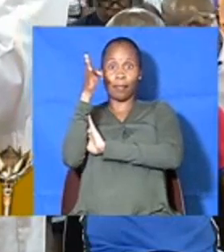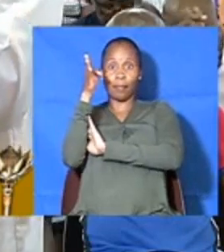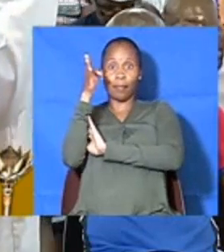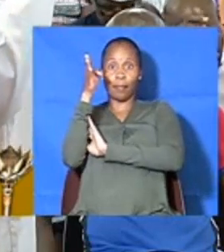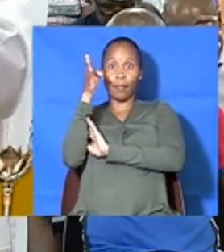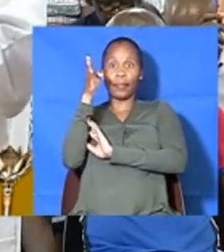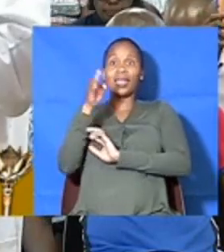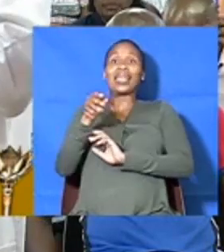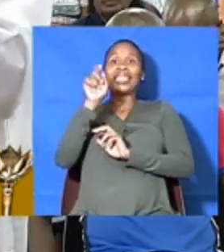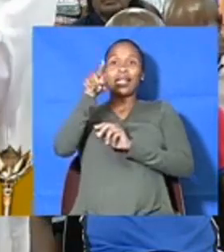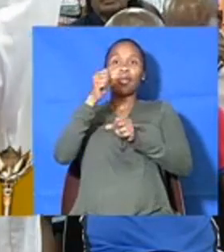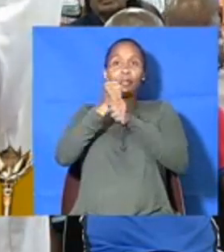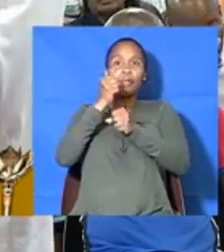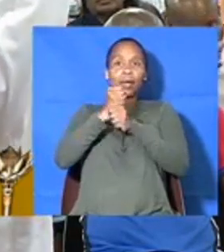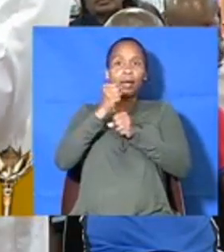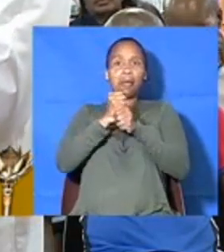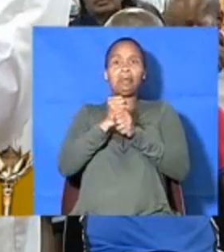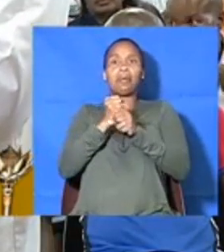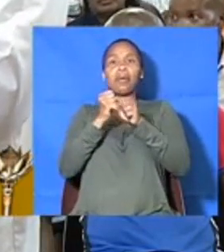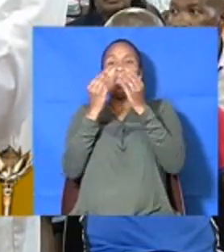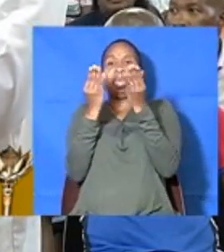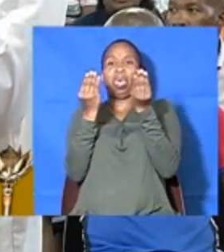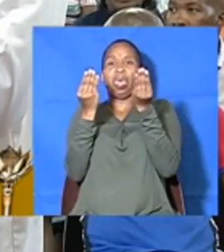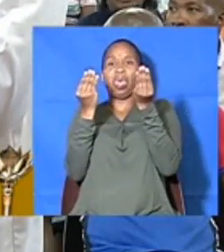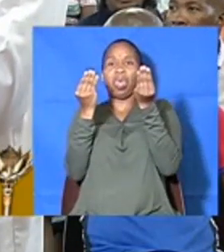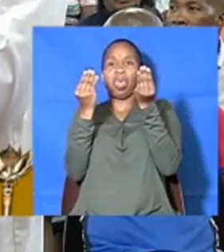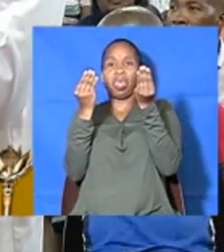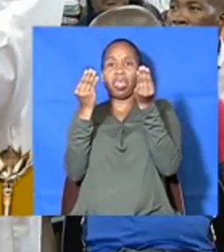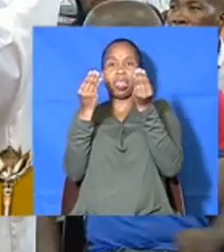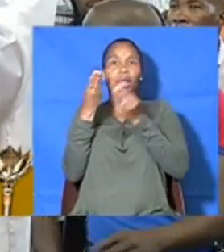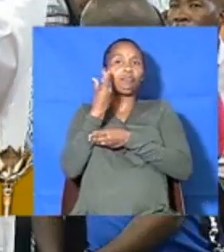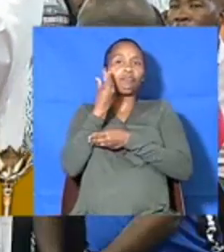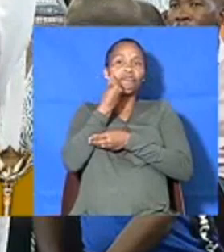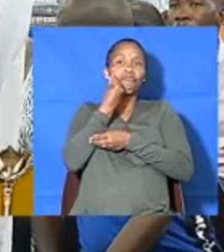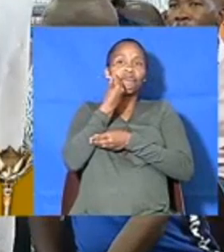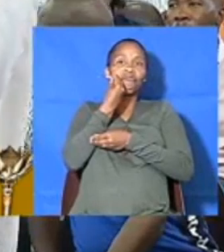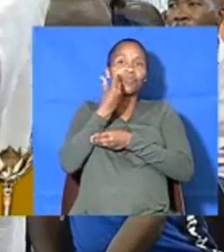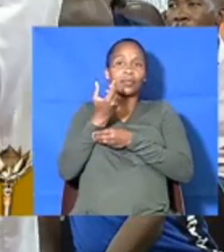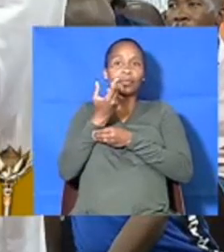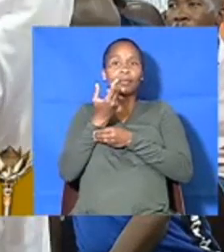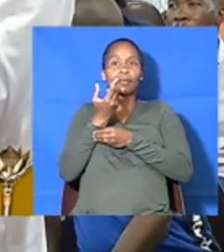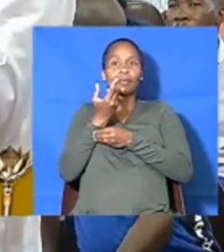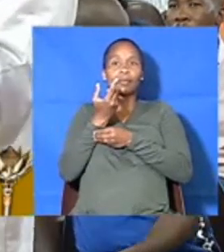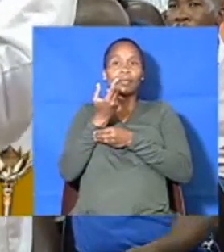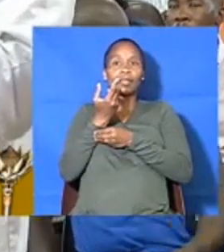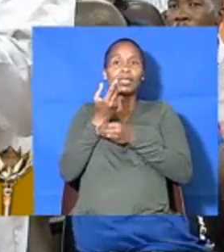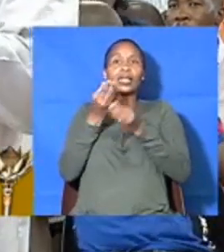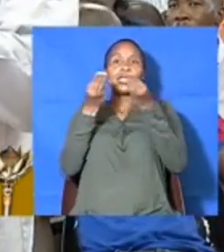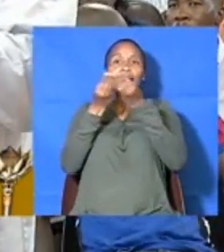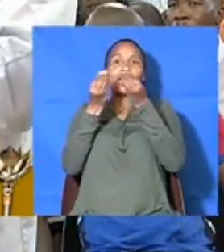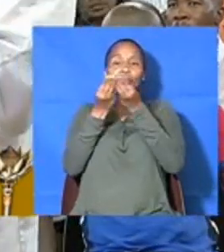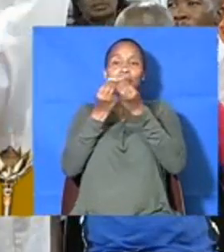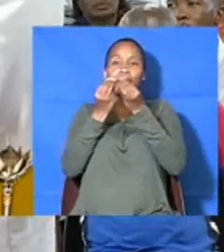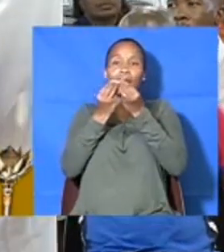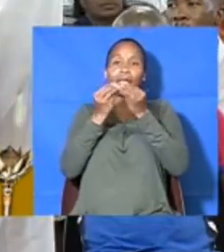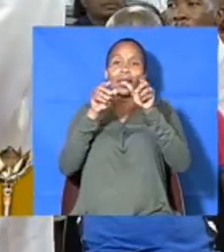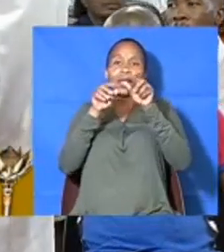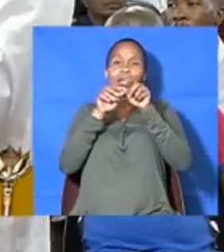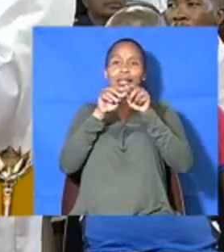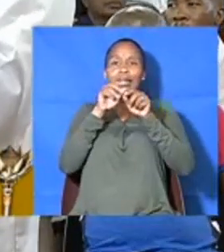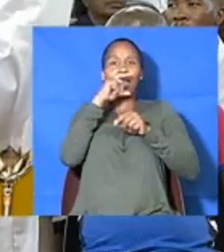our hospitals, they are not as attractive as the private hospitals. The problem is with infrastructure. Ido